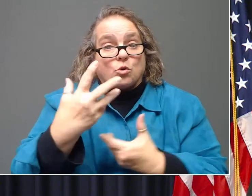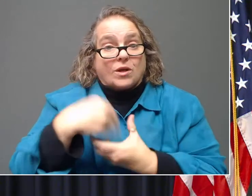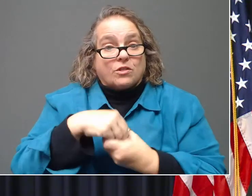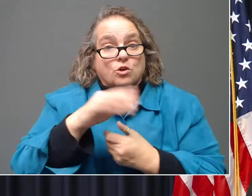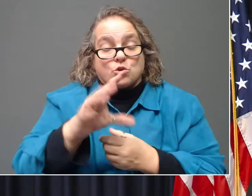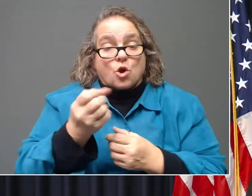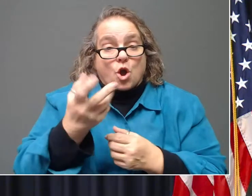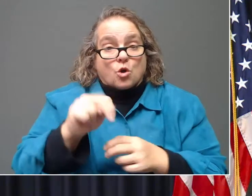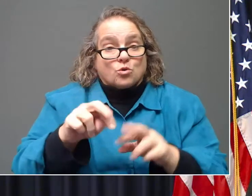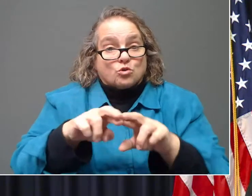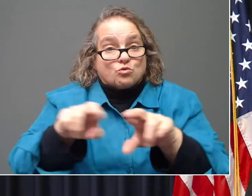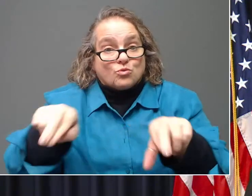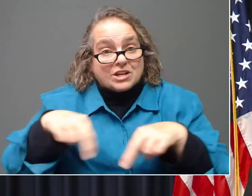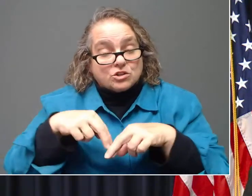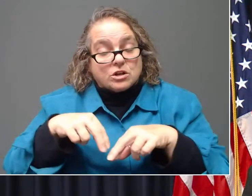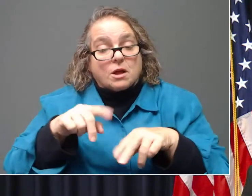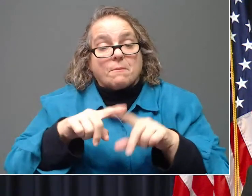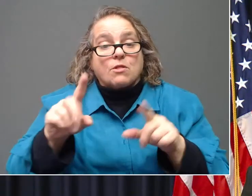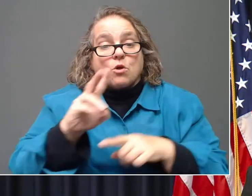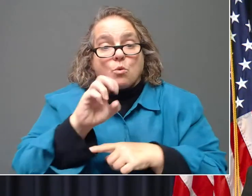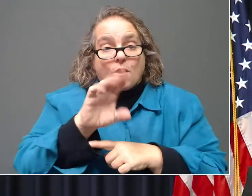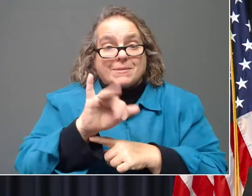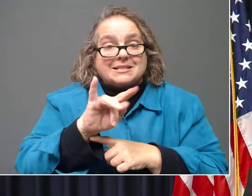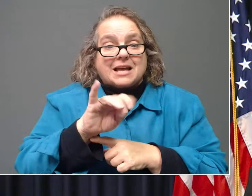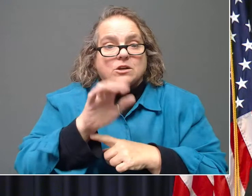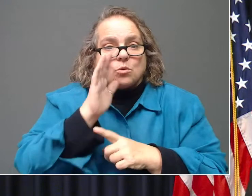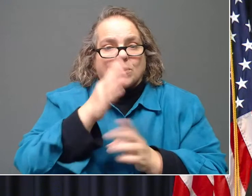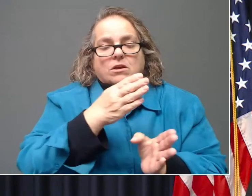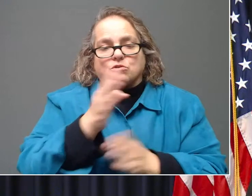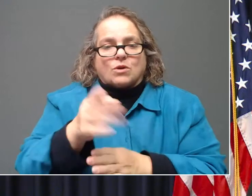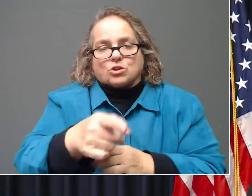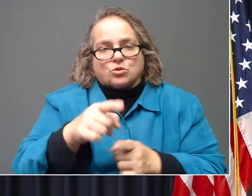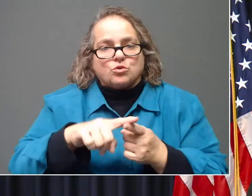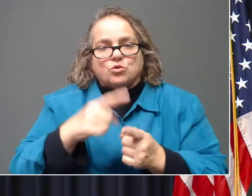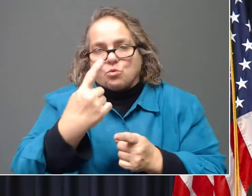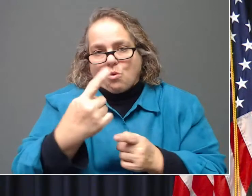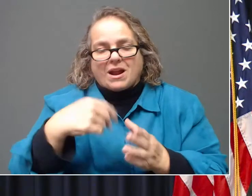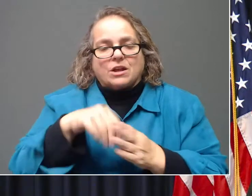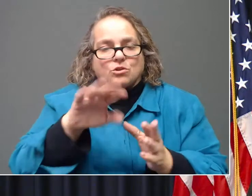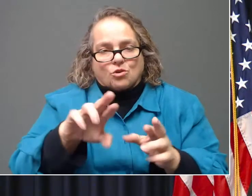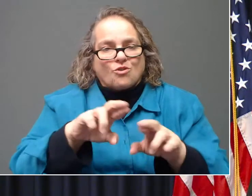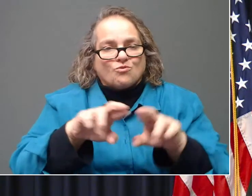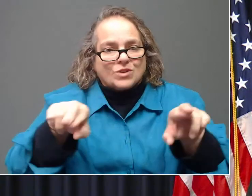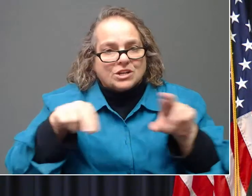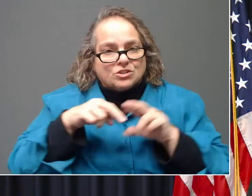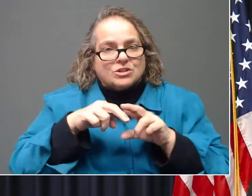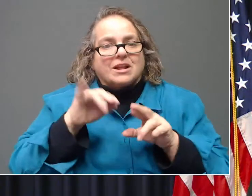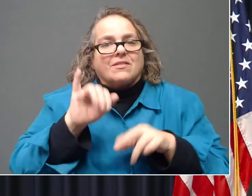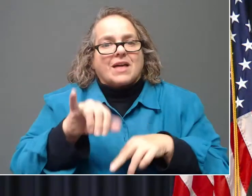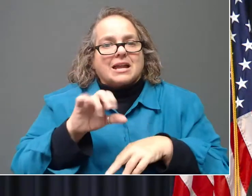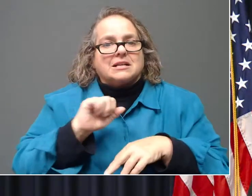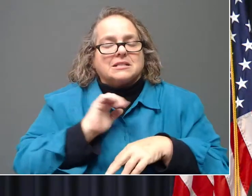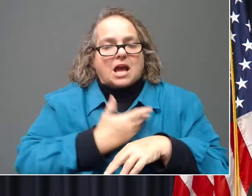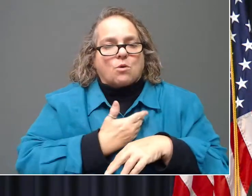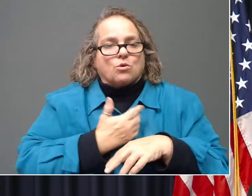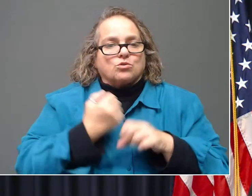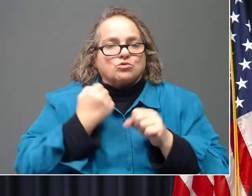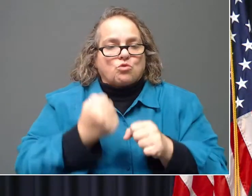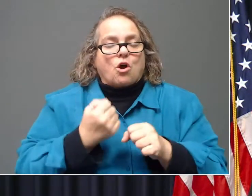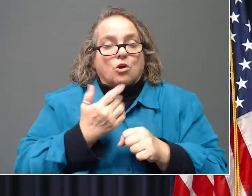region. The website will direct you to the one in your region. That is our strong preference,